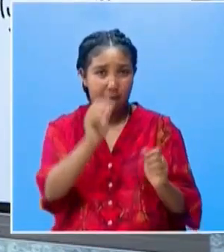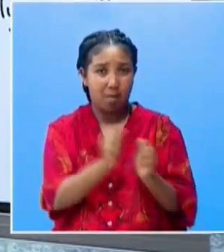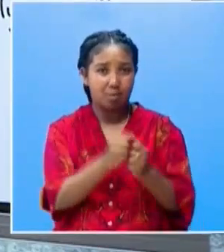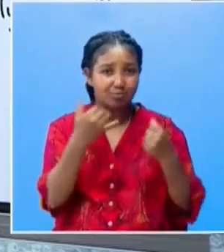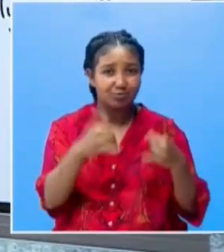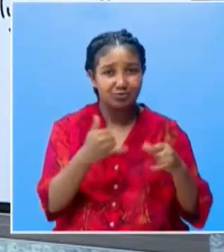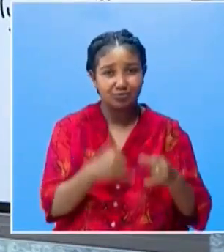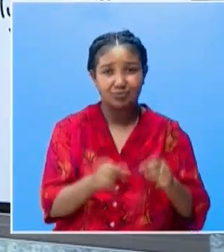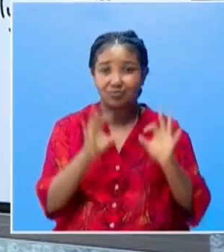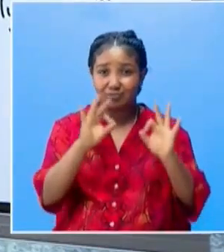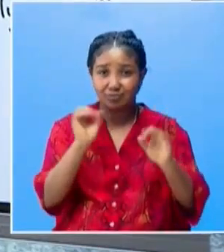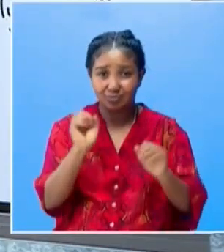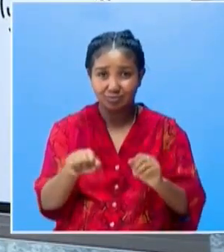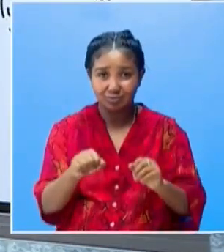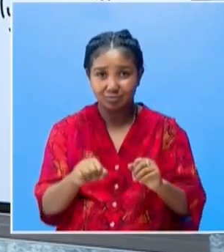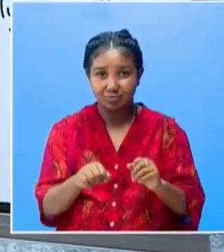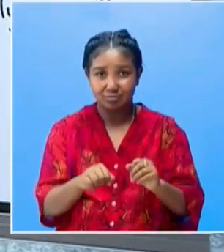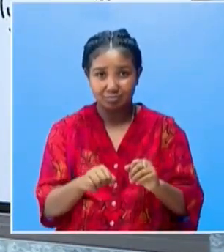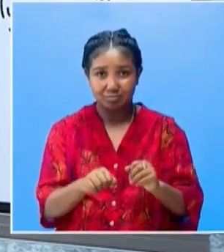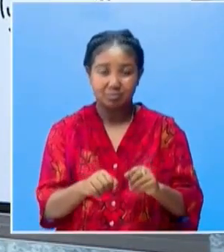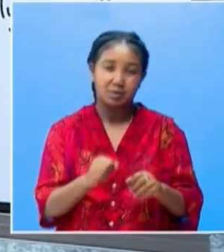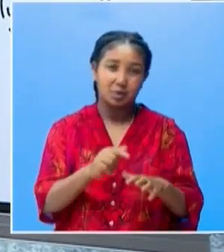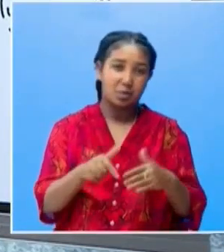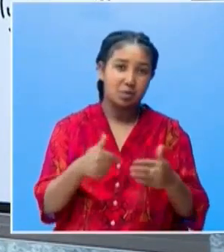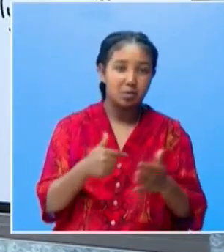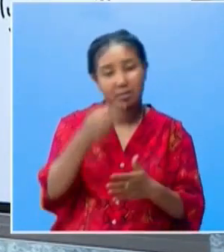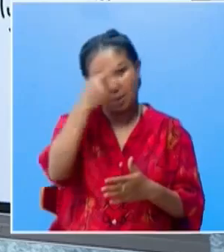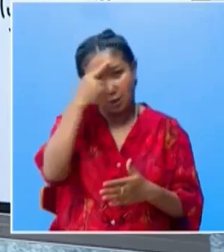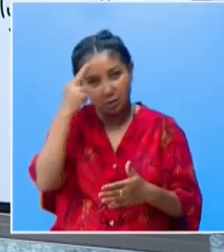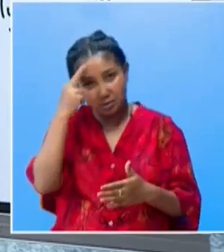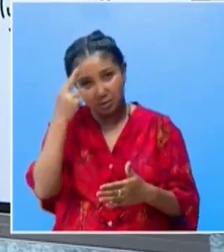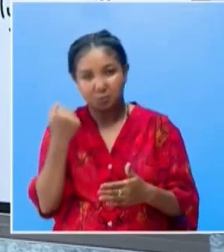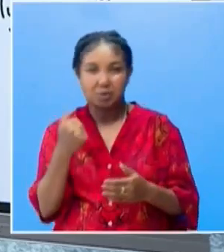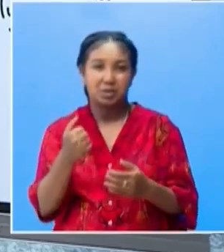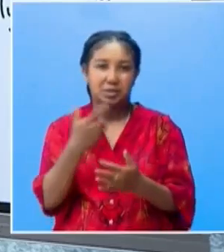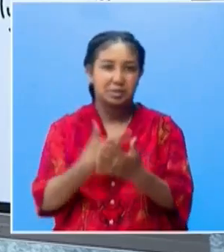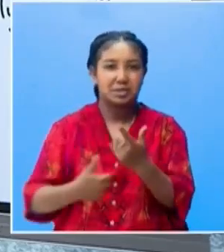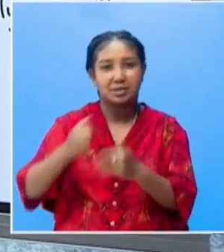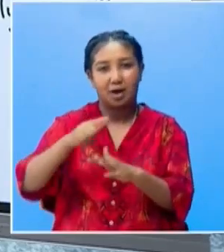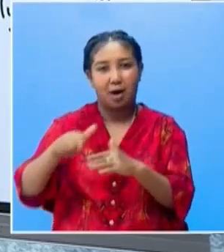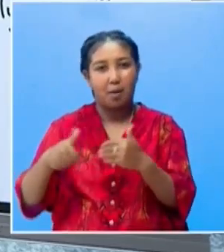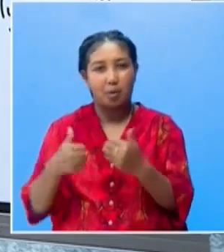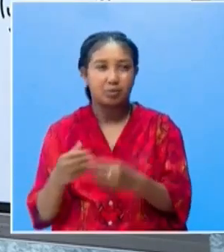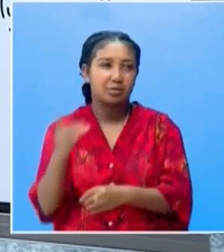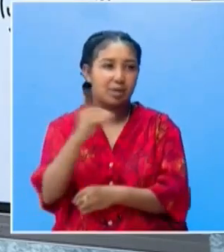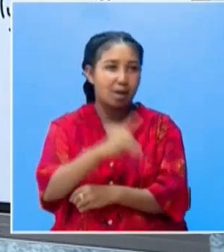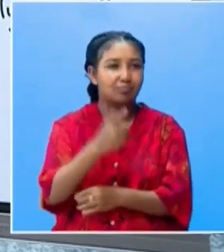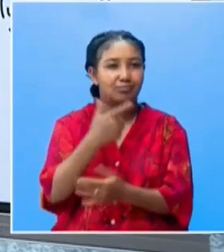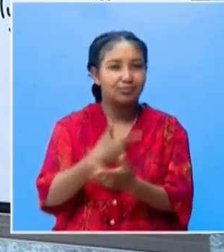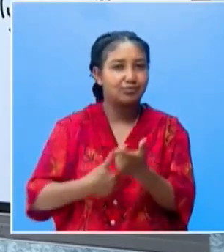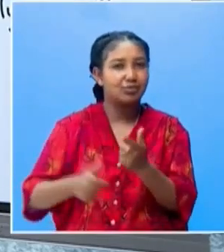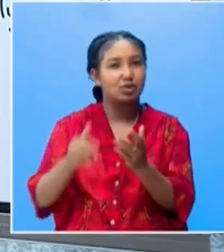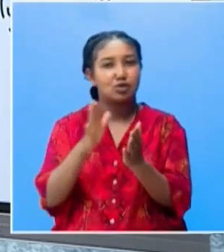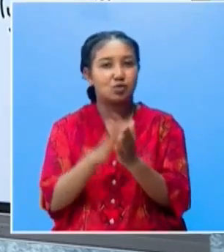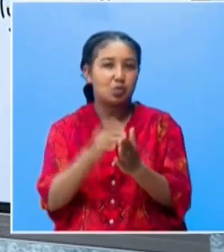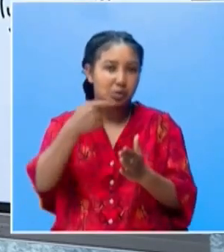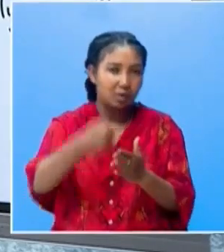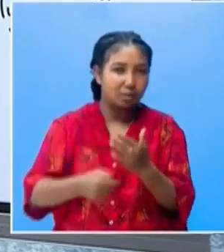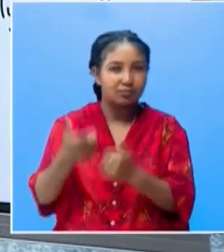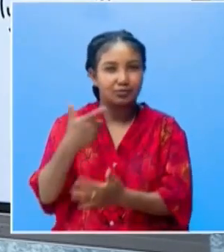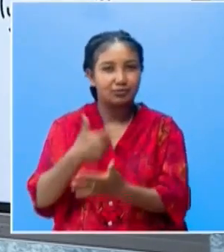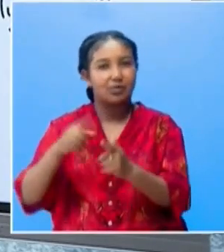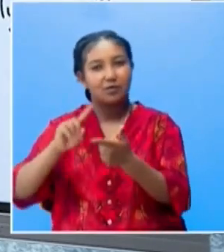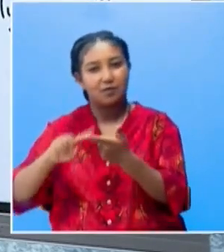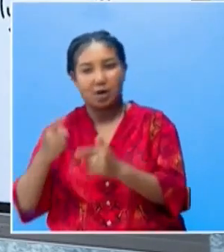is quality time. You can extend it by saying because we can discuss about our day, our school results, our